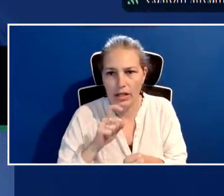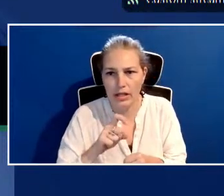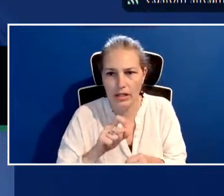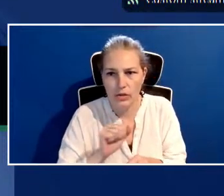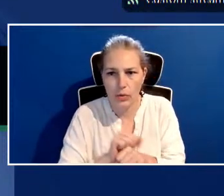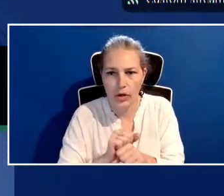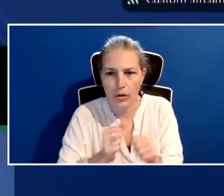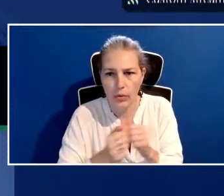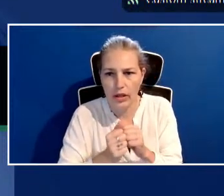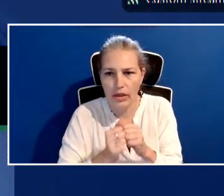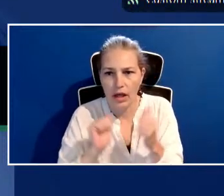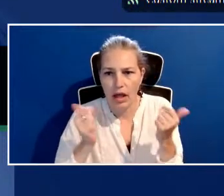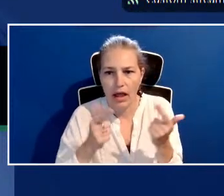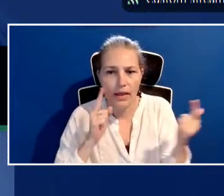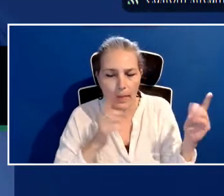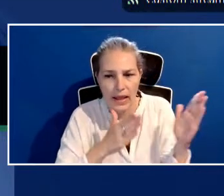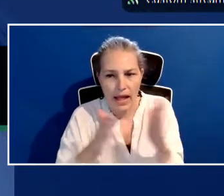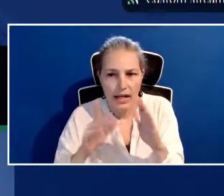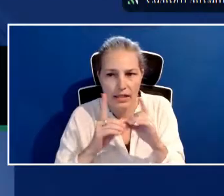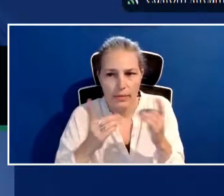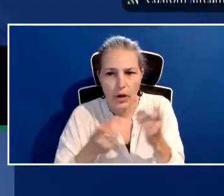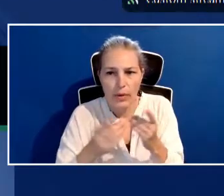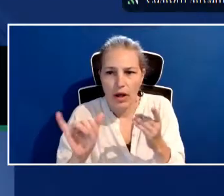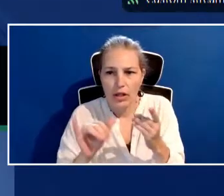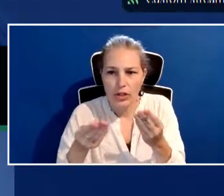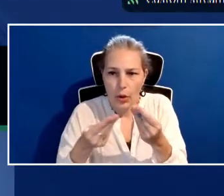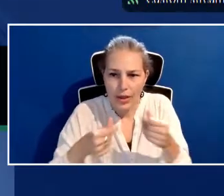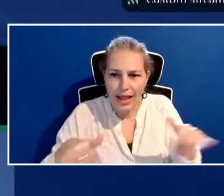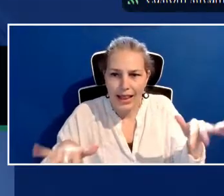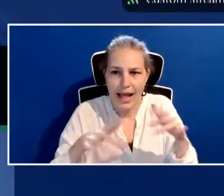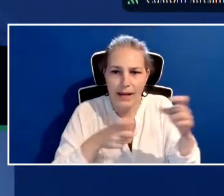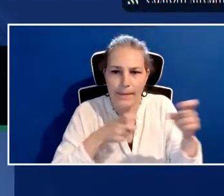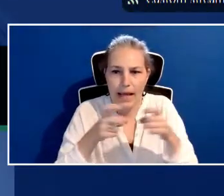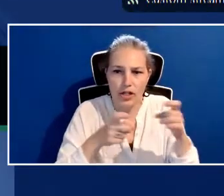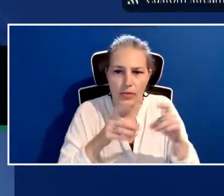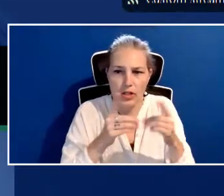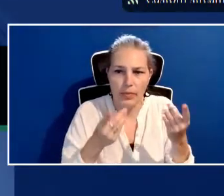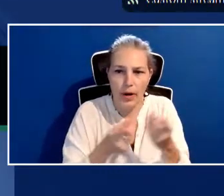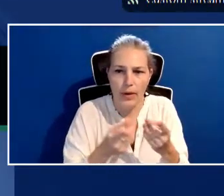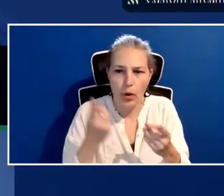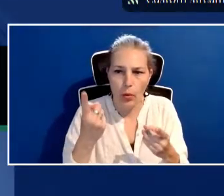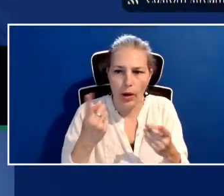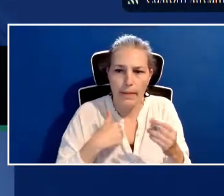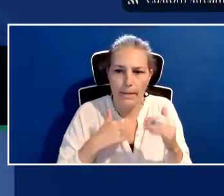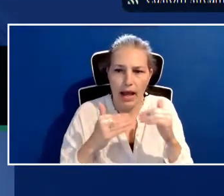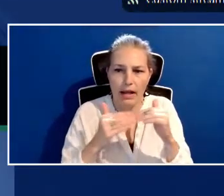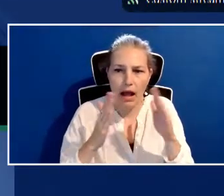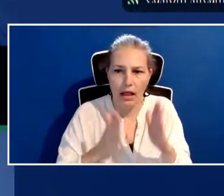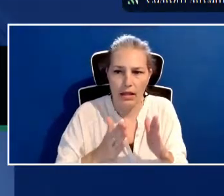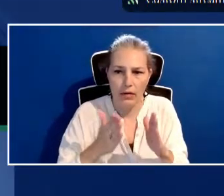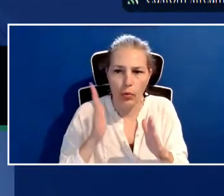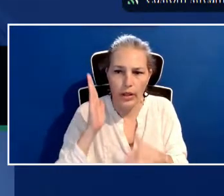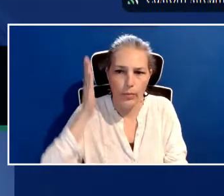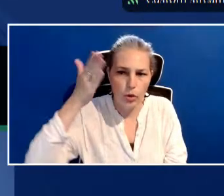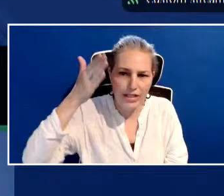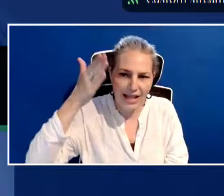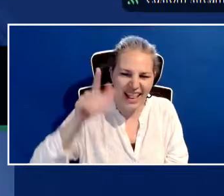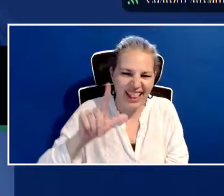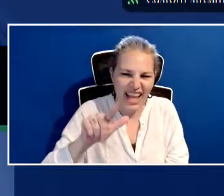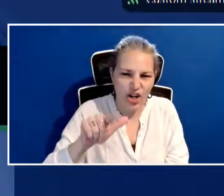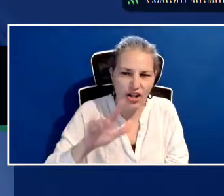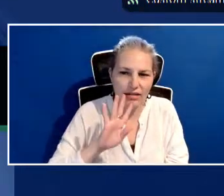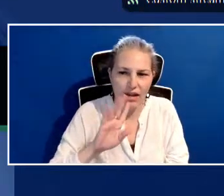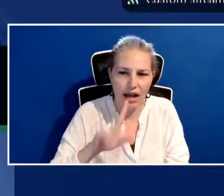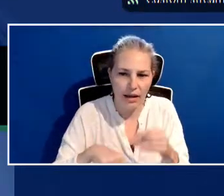and our land management department. And a colleague of mine who is on will be presenting later. We'll talk about